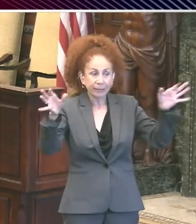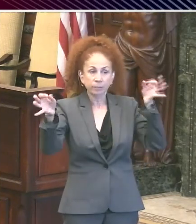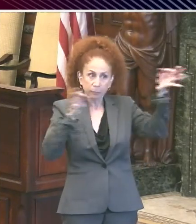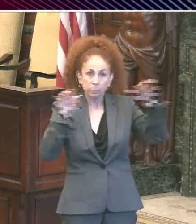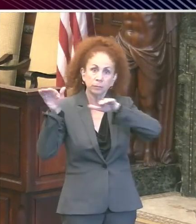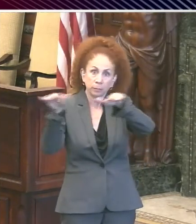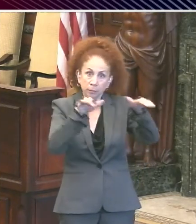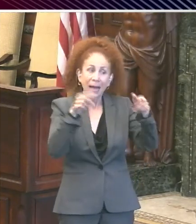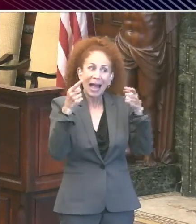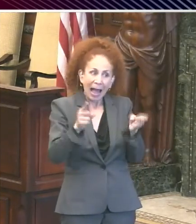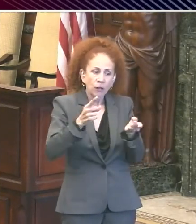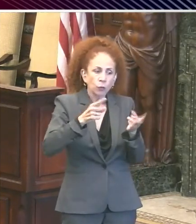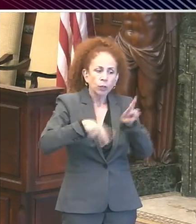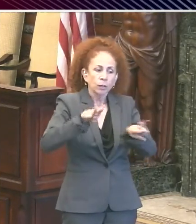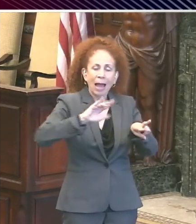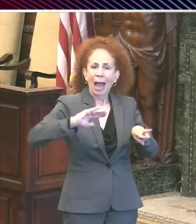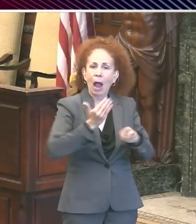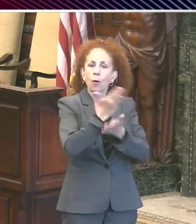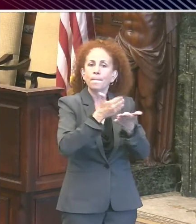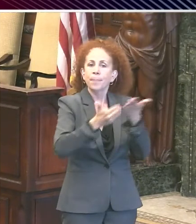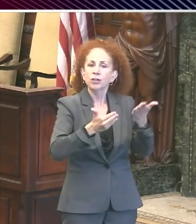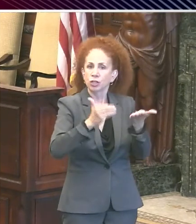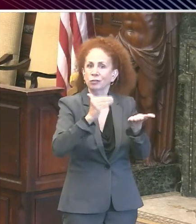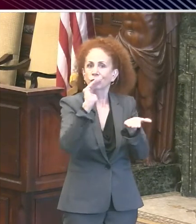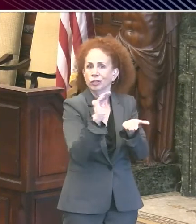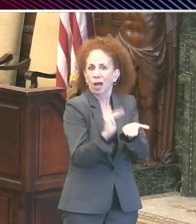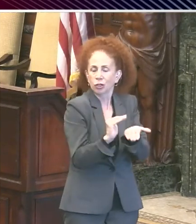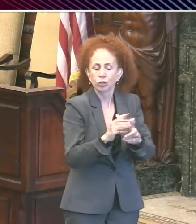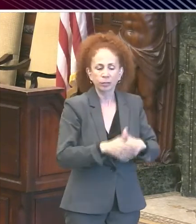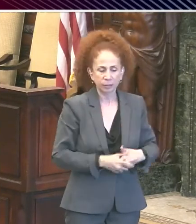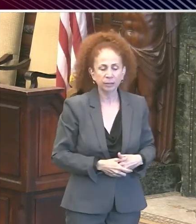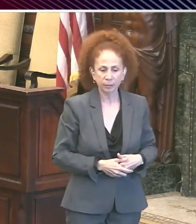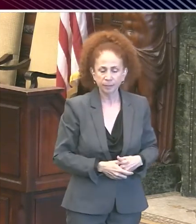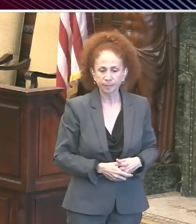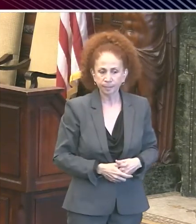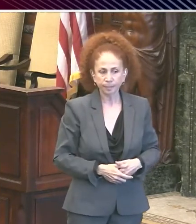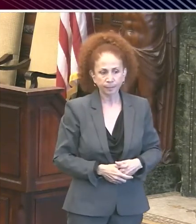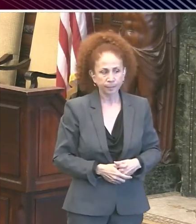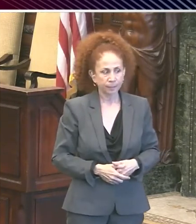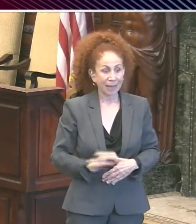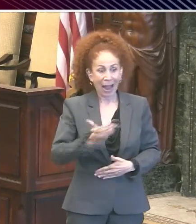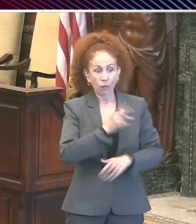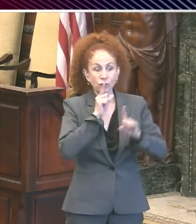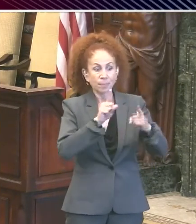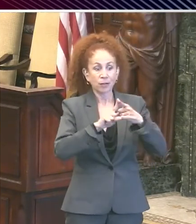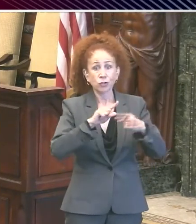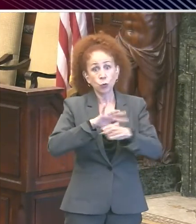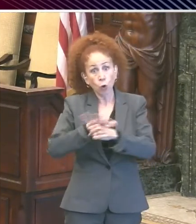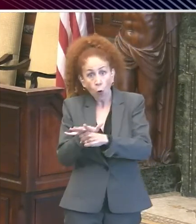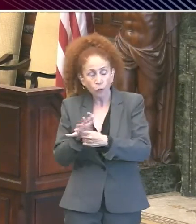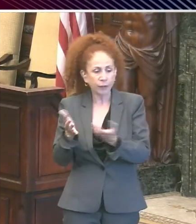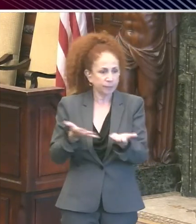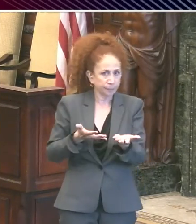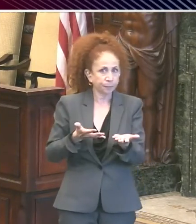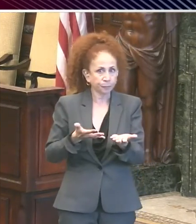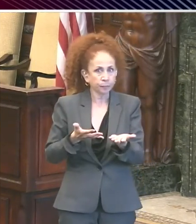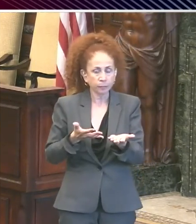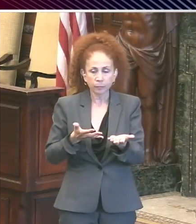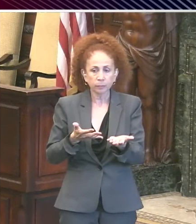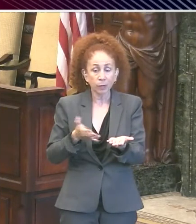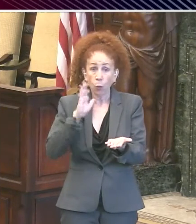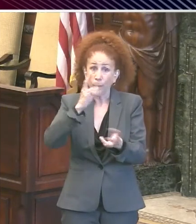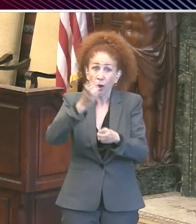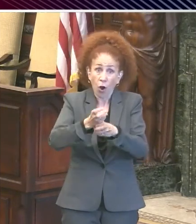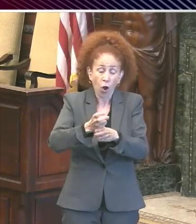going through our budget reductions and our response to COVID that it was going